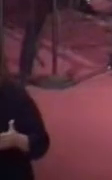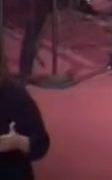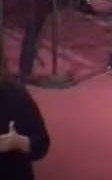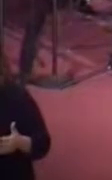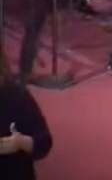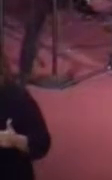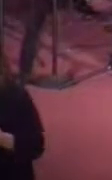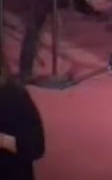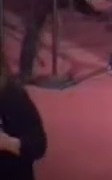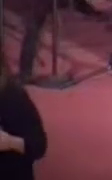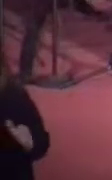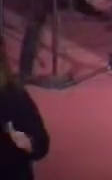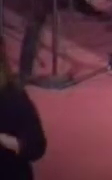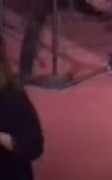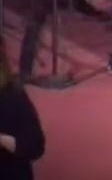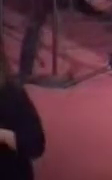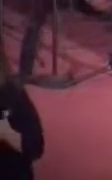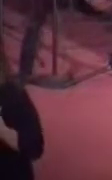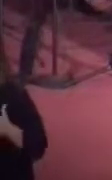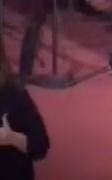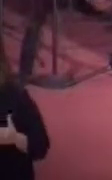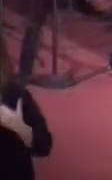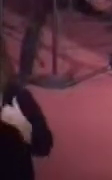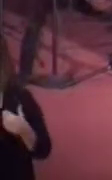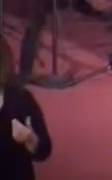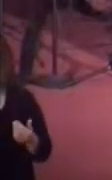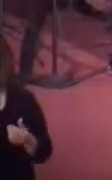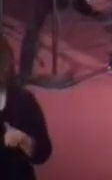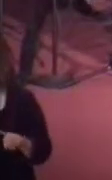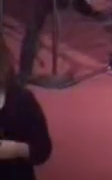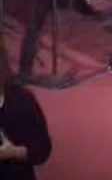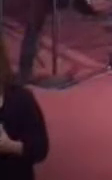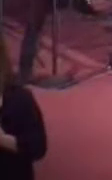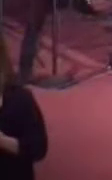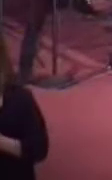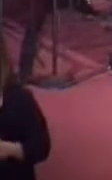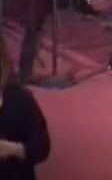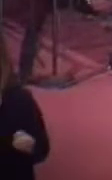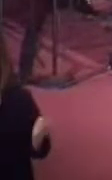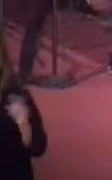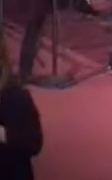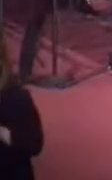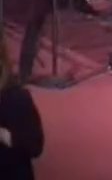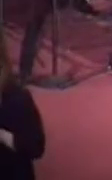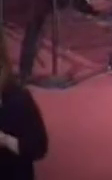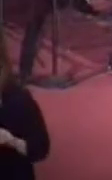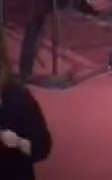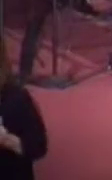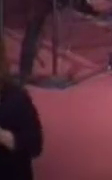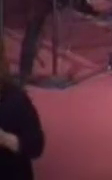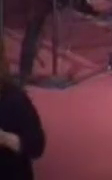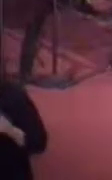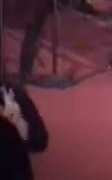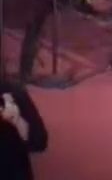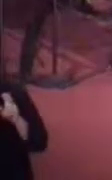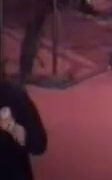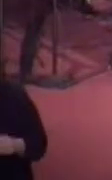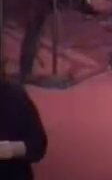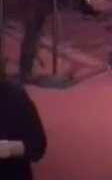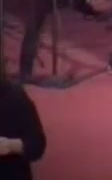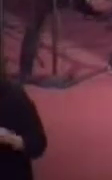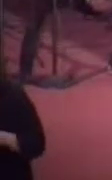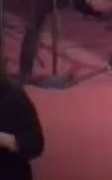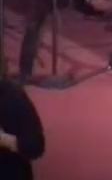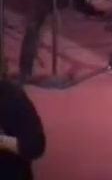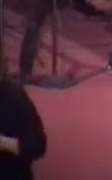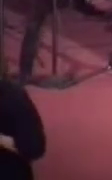It doesn't matter if you have religious convictions or religious beliefs, Daniel. You need to conform to the way that we do things. And we find this in our